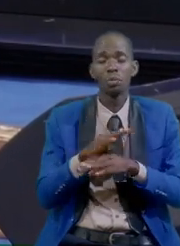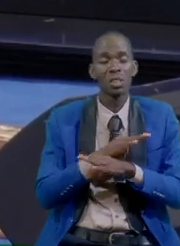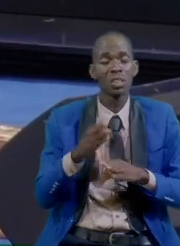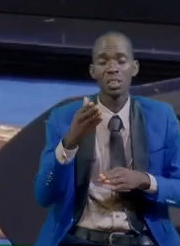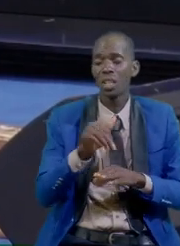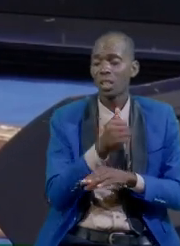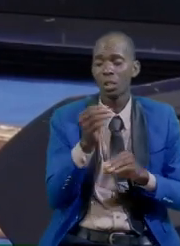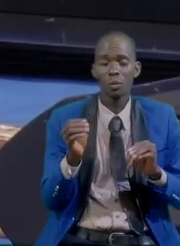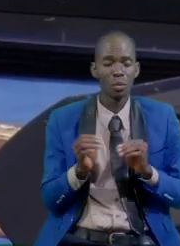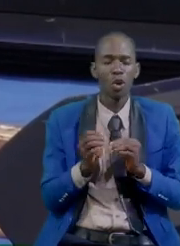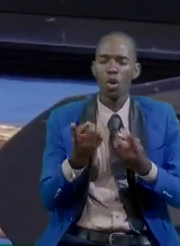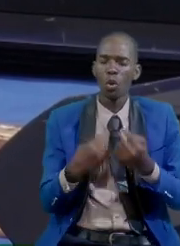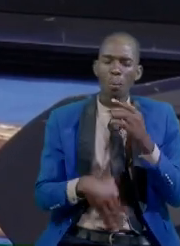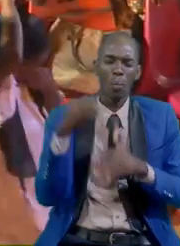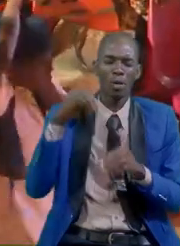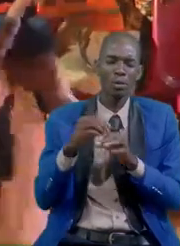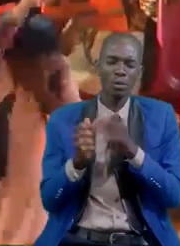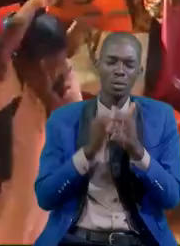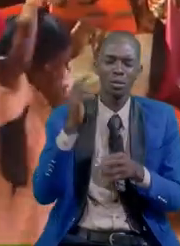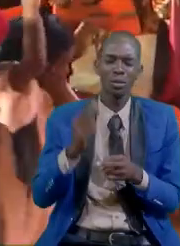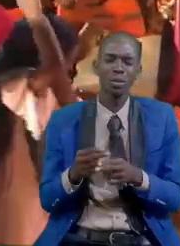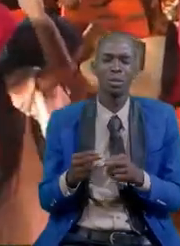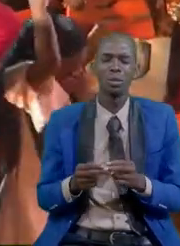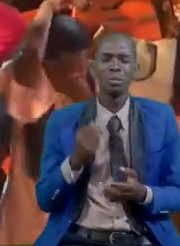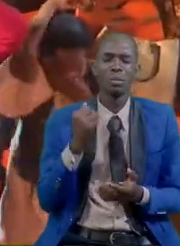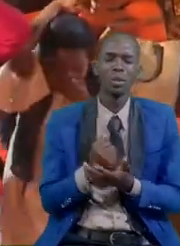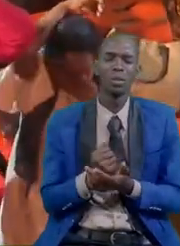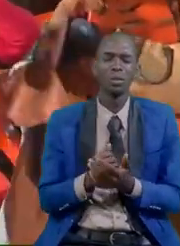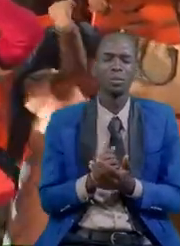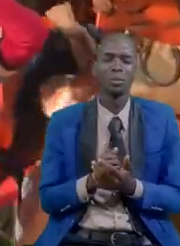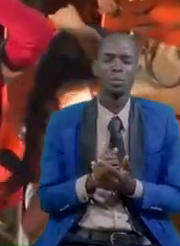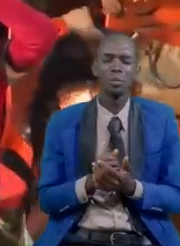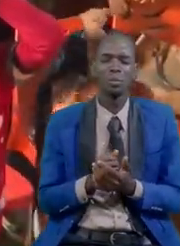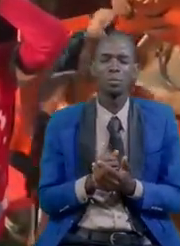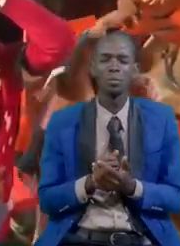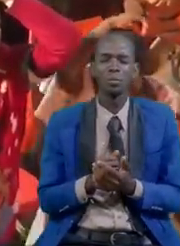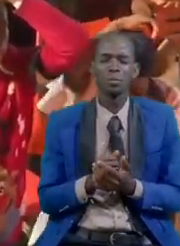anymore. Come out in Jesus' name.